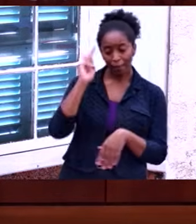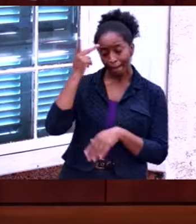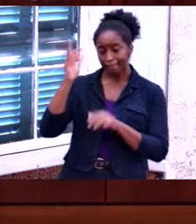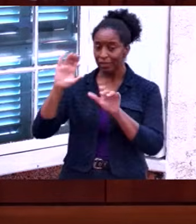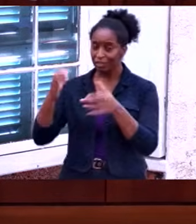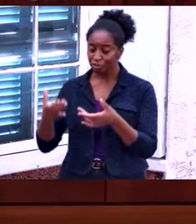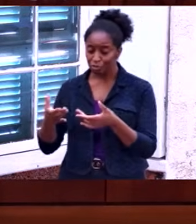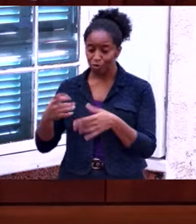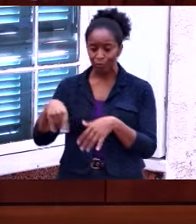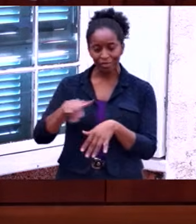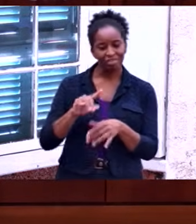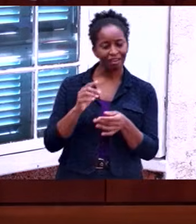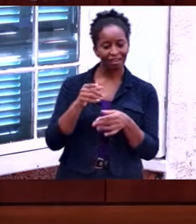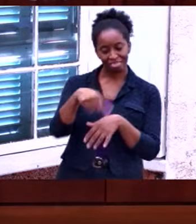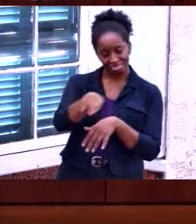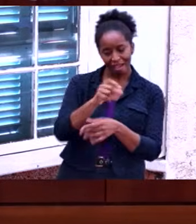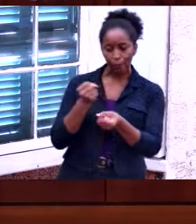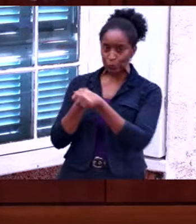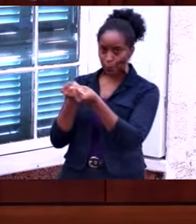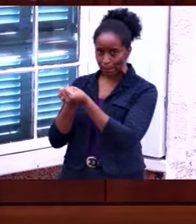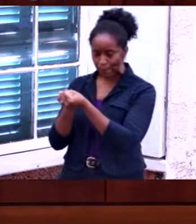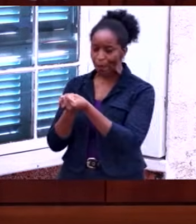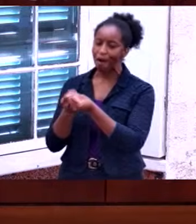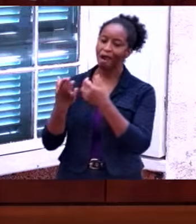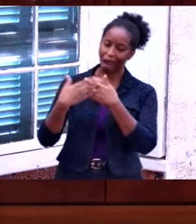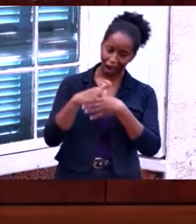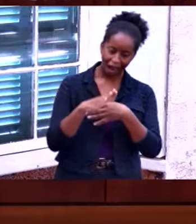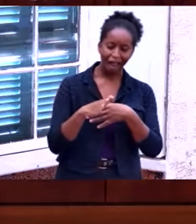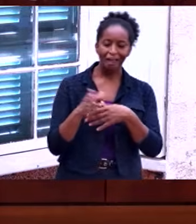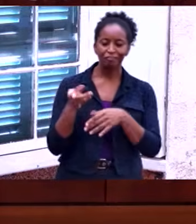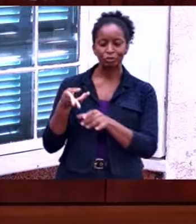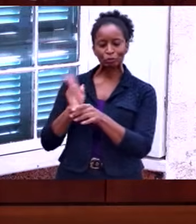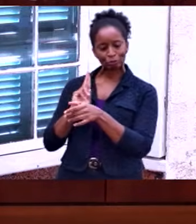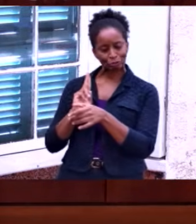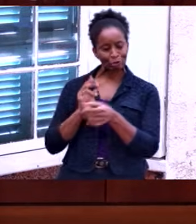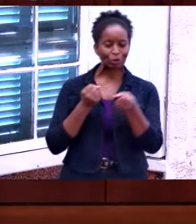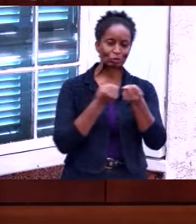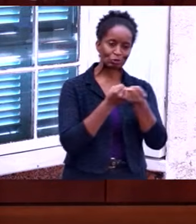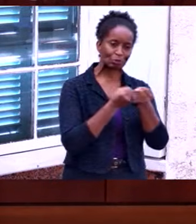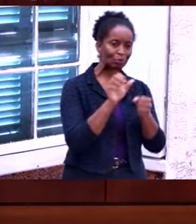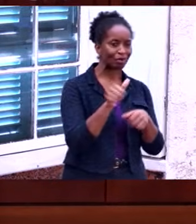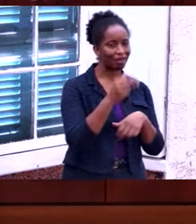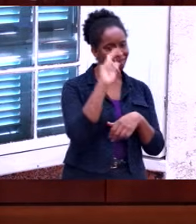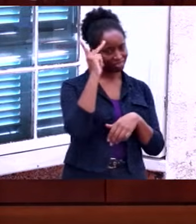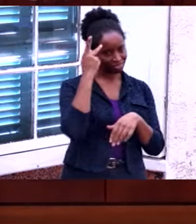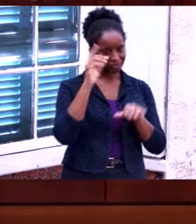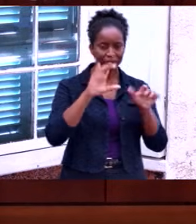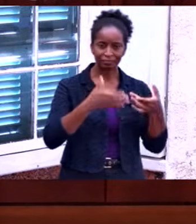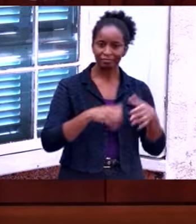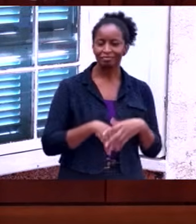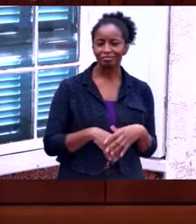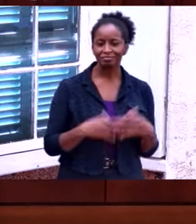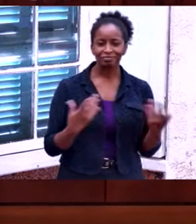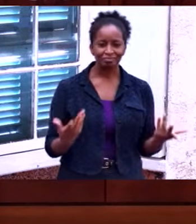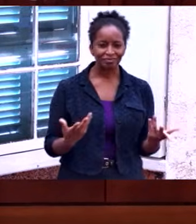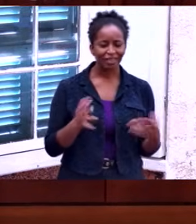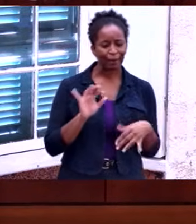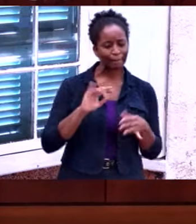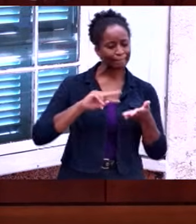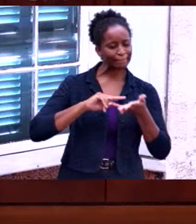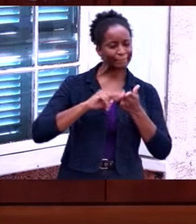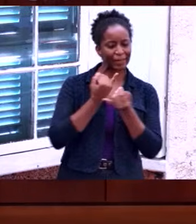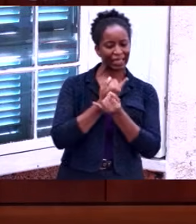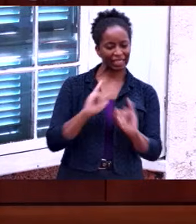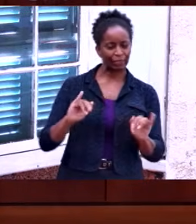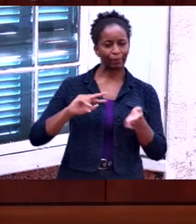1 degree of separation, Mr. President. So let us not be theoretical about what this means, because we live it in this very